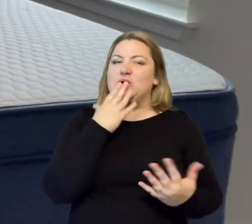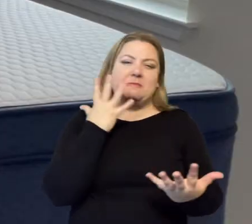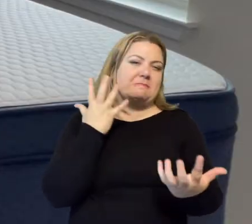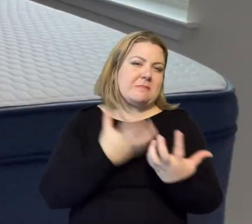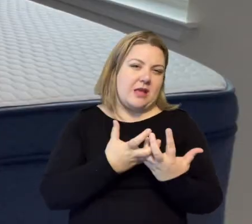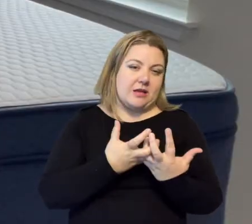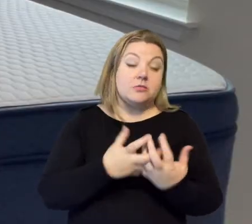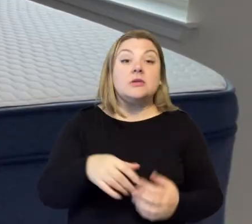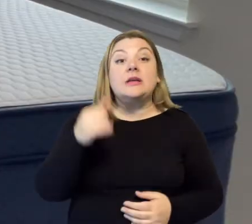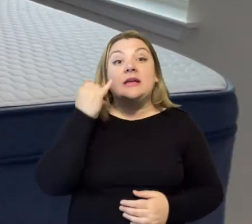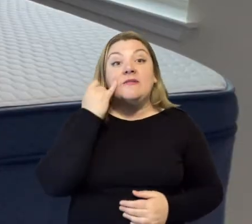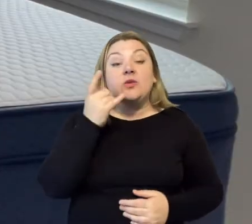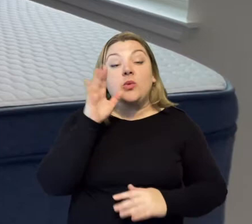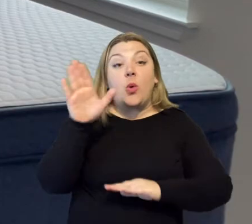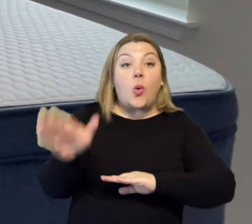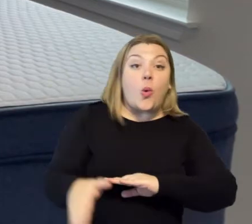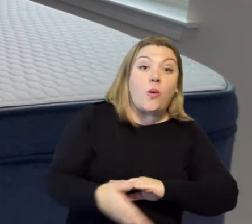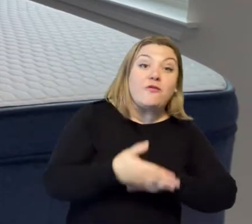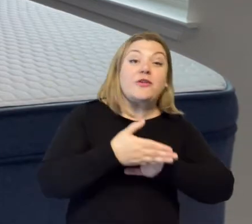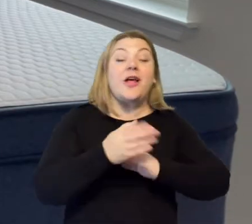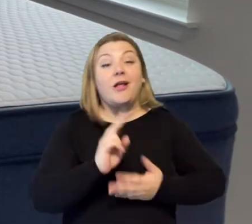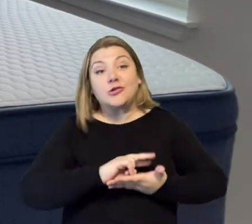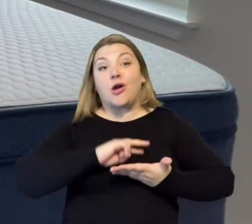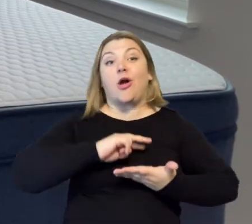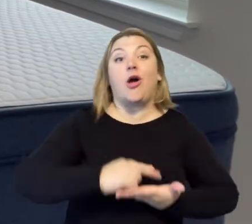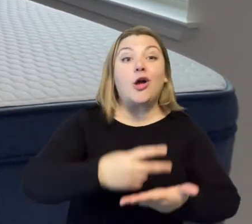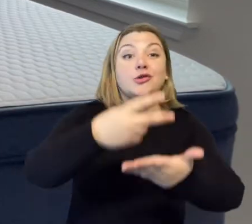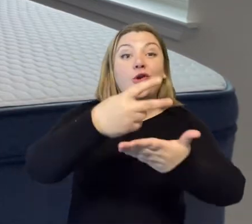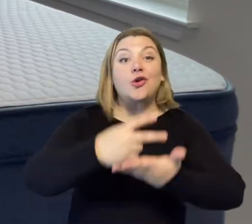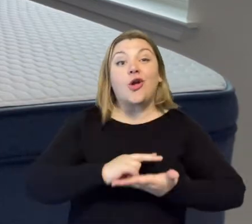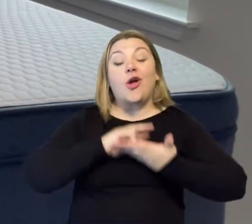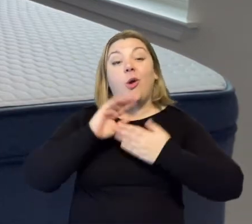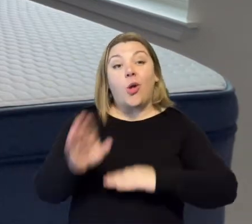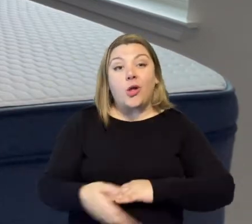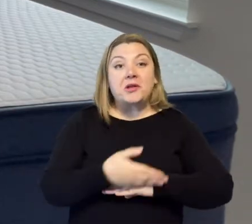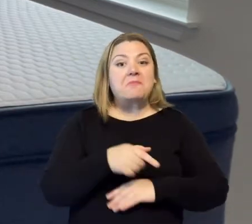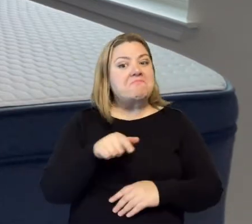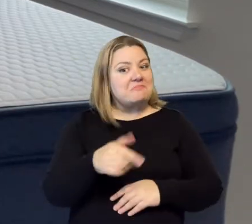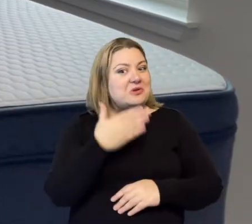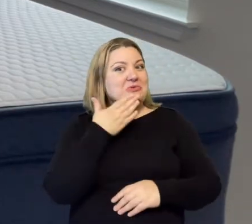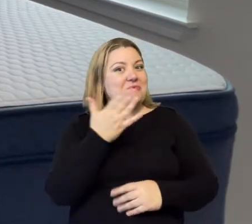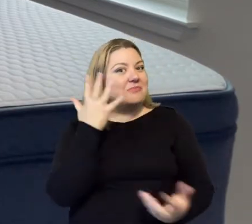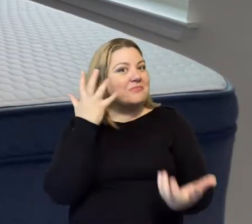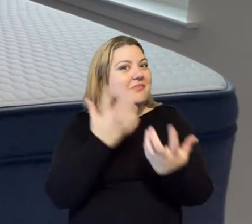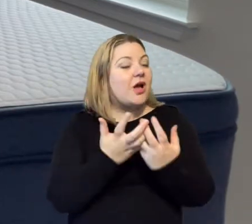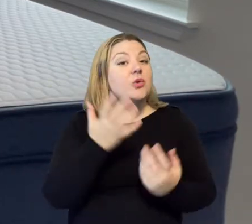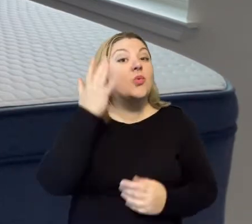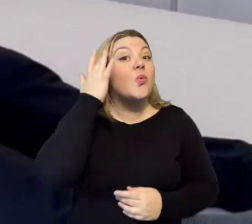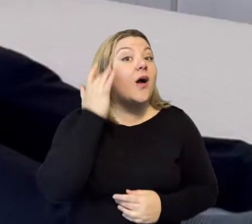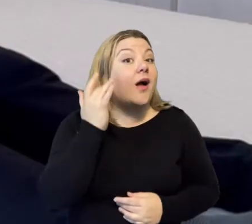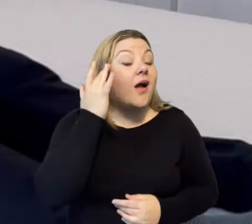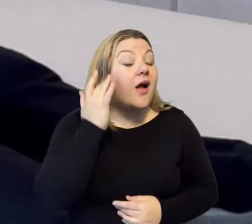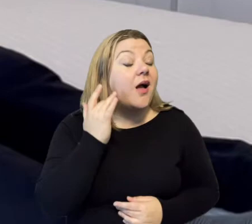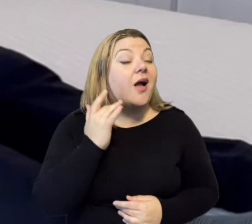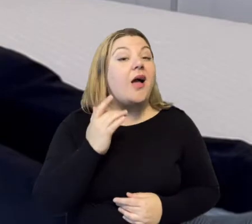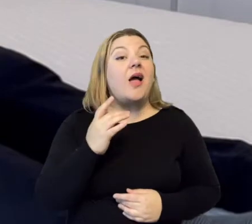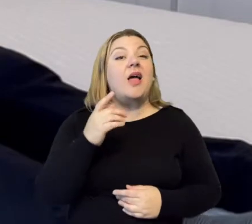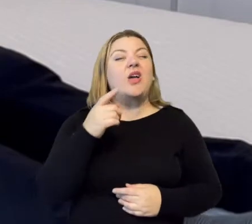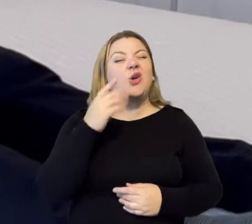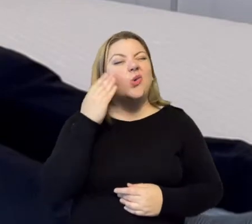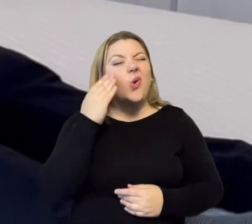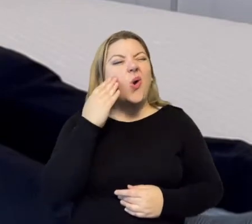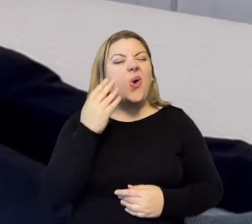you combination sleepers, you toss and turn all night, this is actually gonna be a good mattress for you as well, because it's not like a